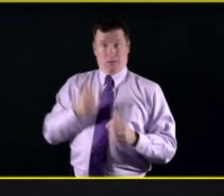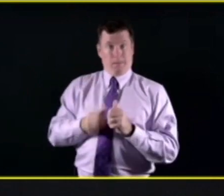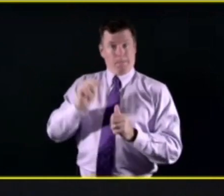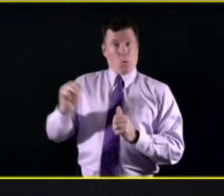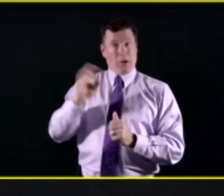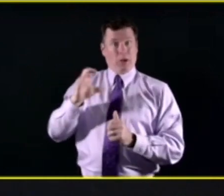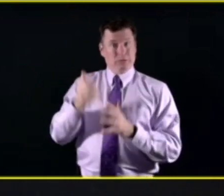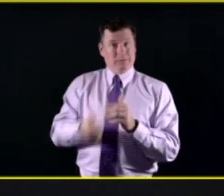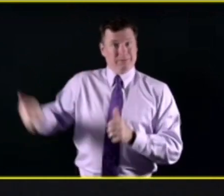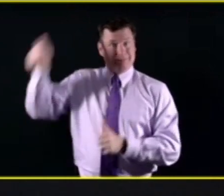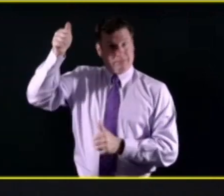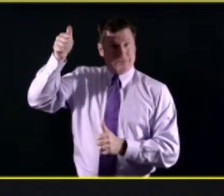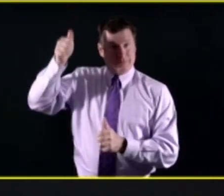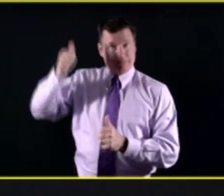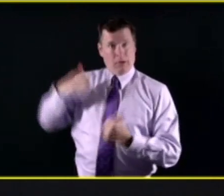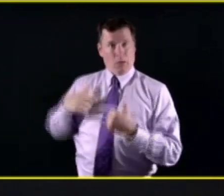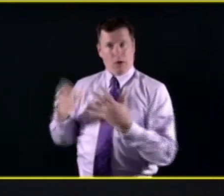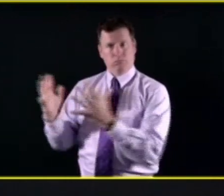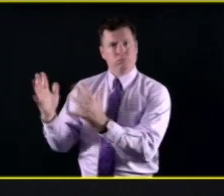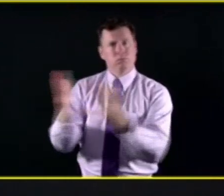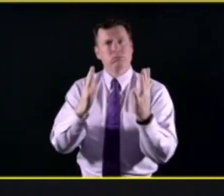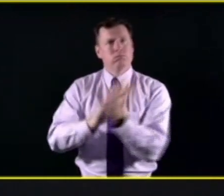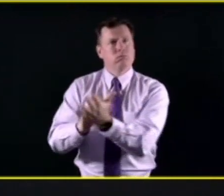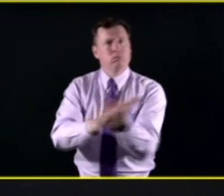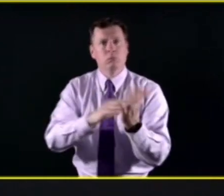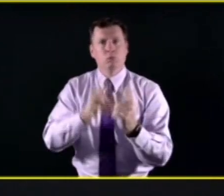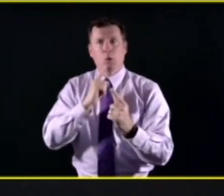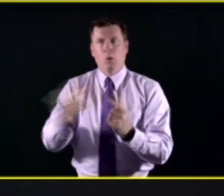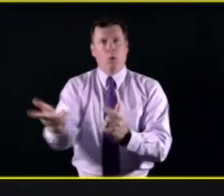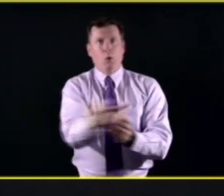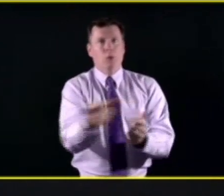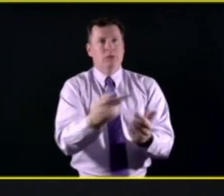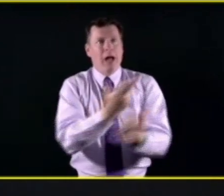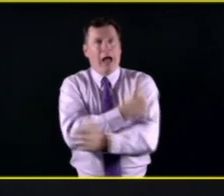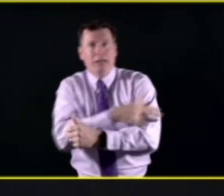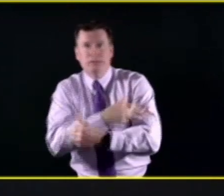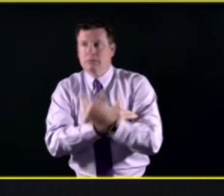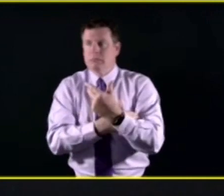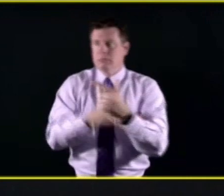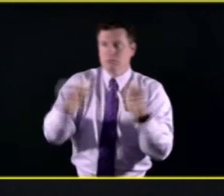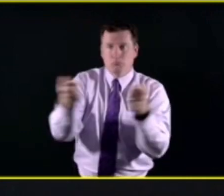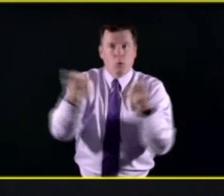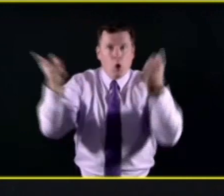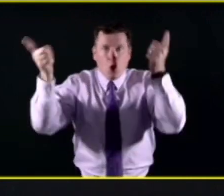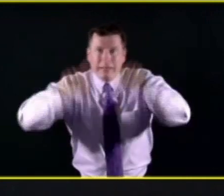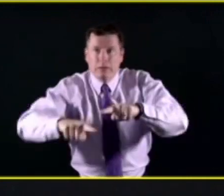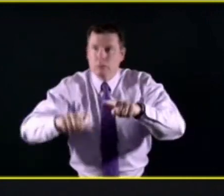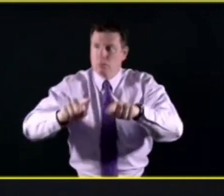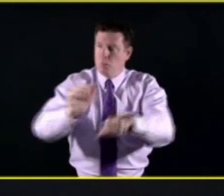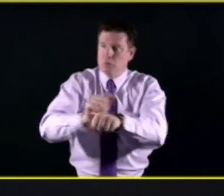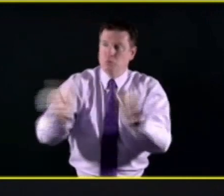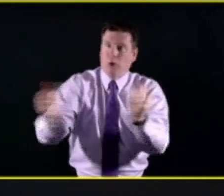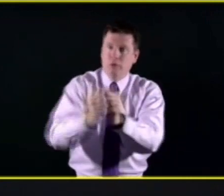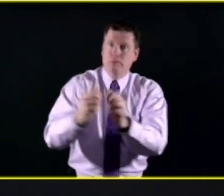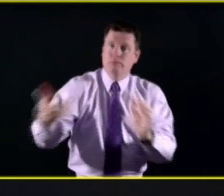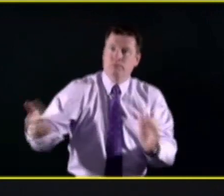systems for collaborating on this important initiative and on many projects of mutual and community-wide interest.